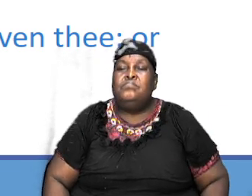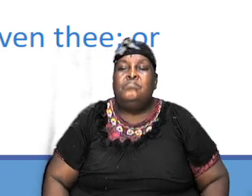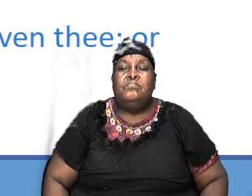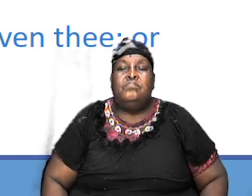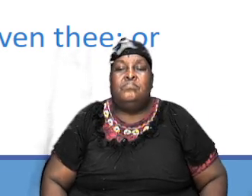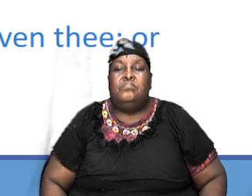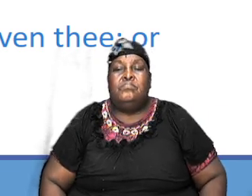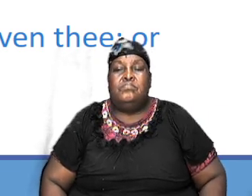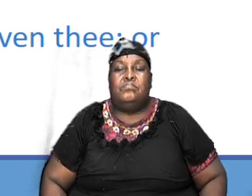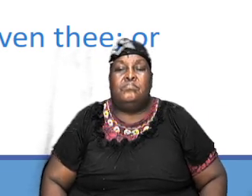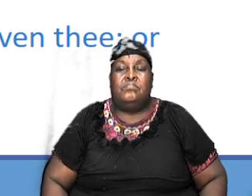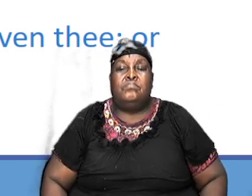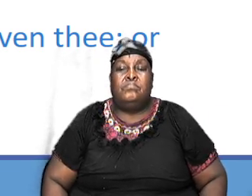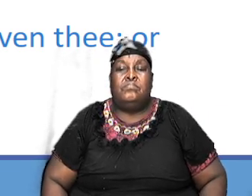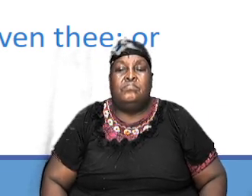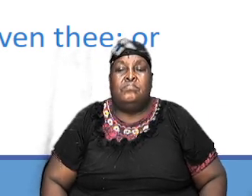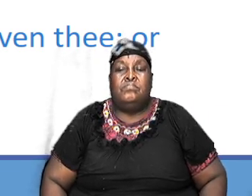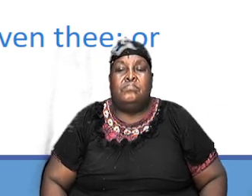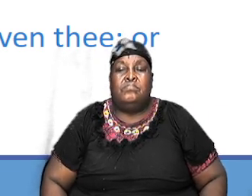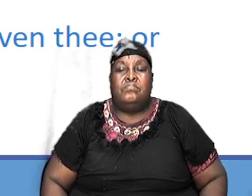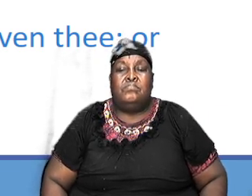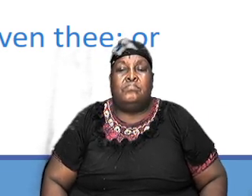So another